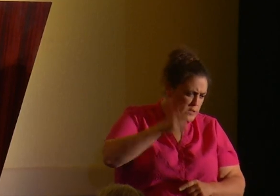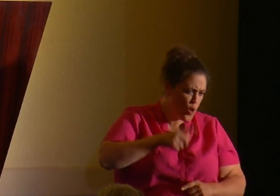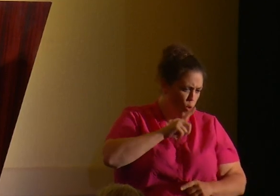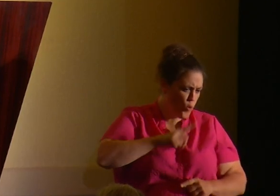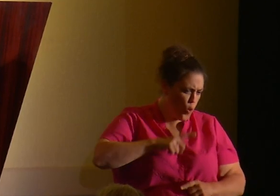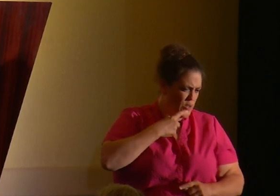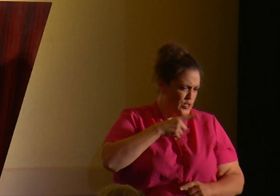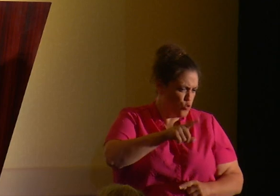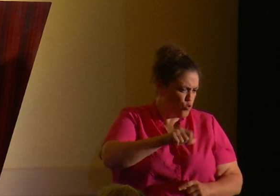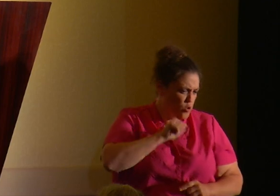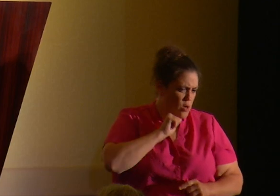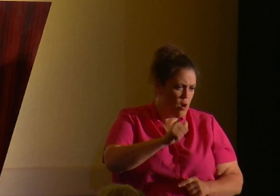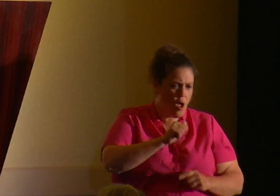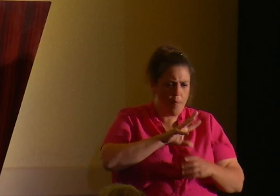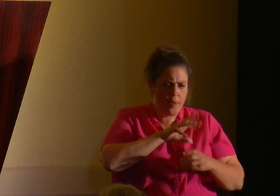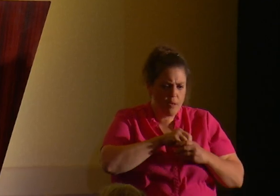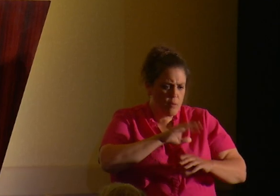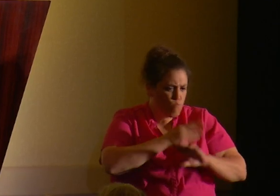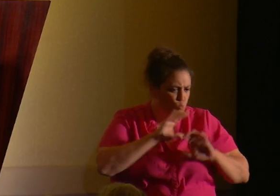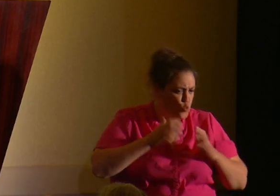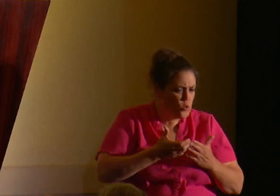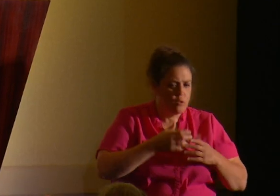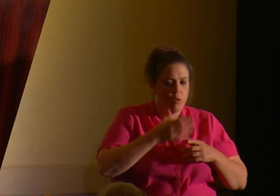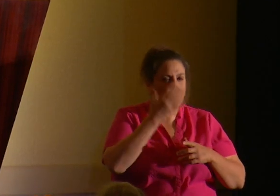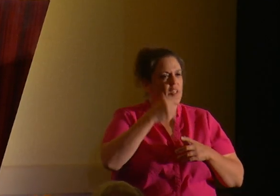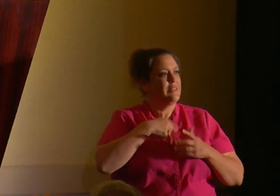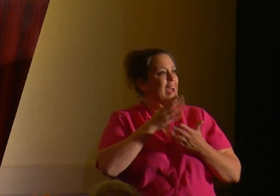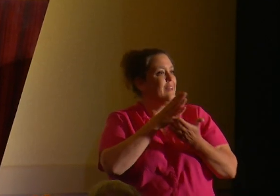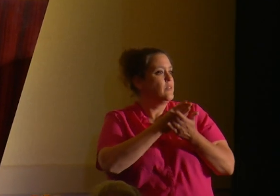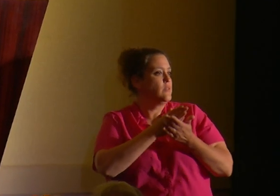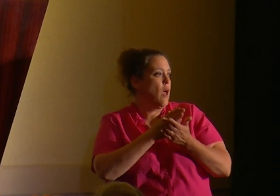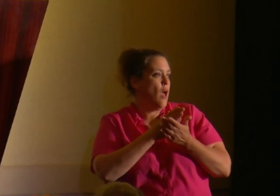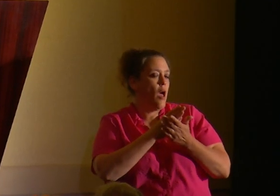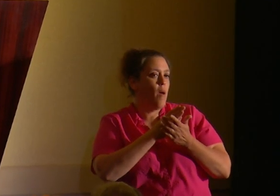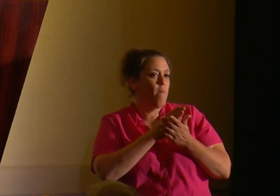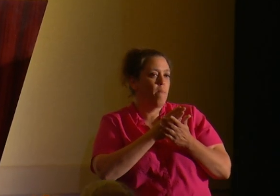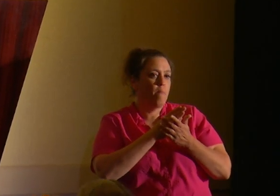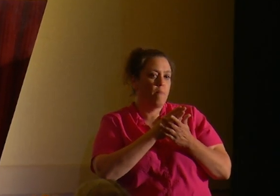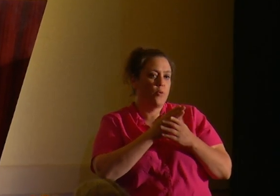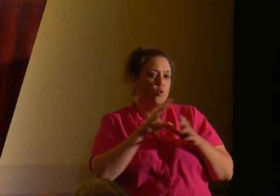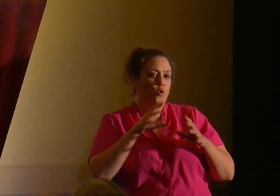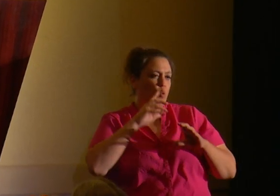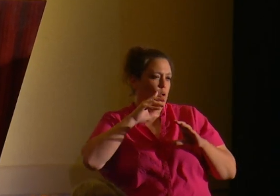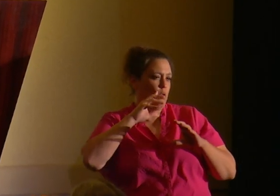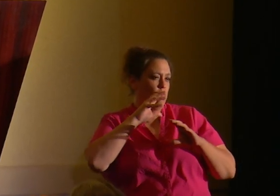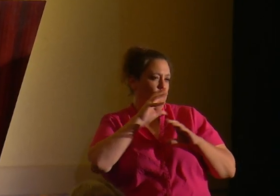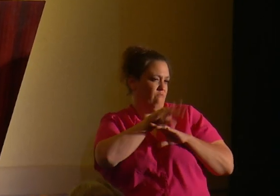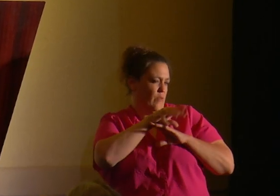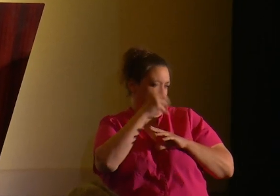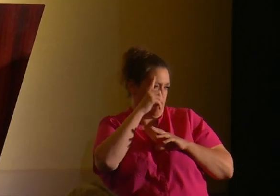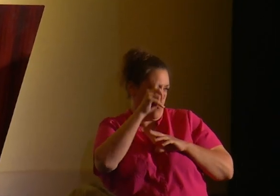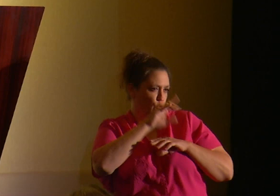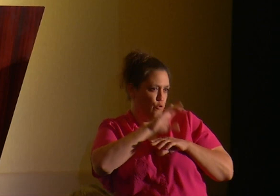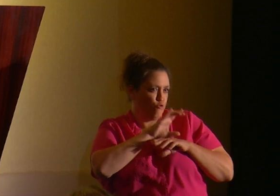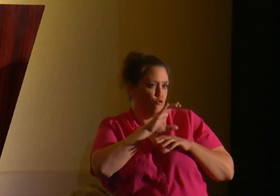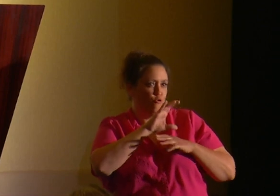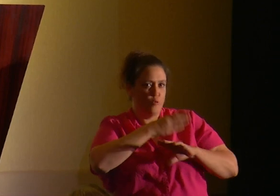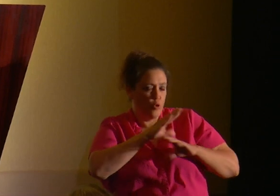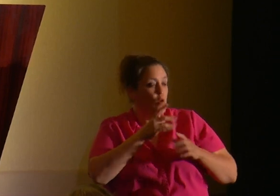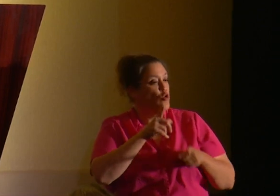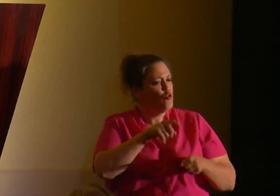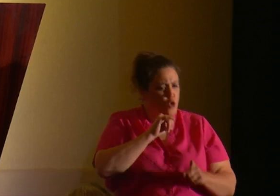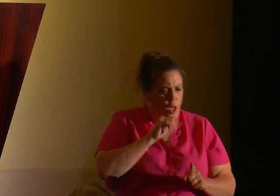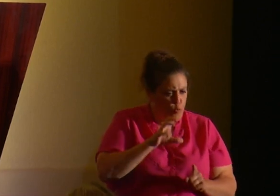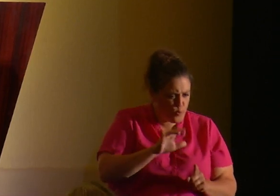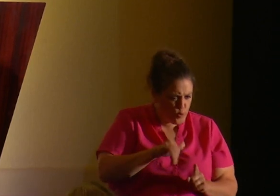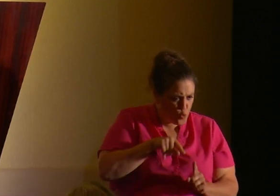you're not supposed to be a video guy, you're a musician, because I stopped playing bass to film for the church or whatever. So you're not supposed to be doing any of that.